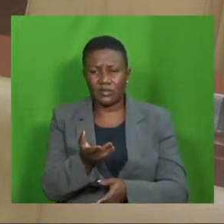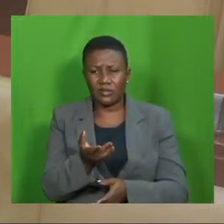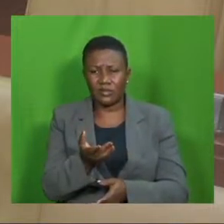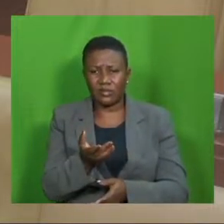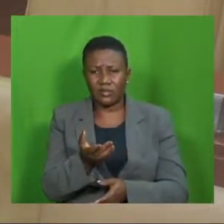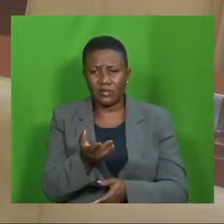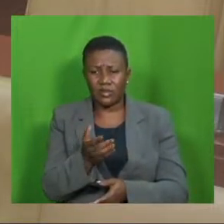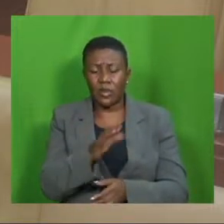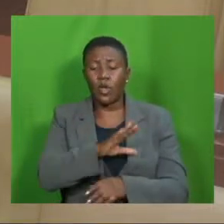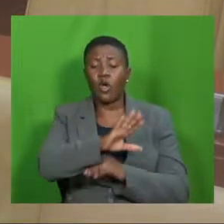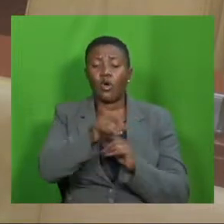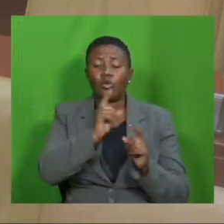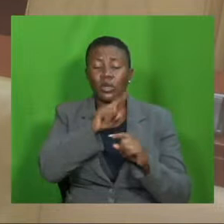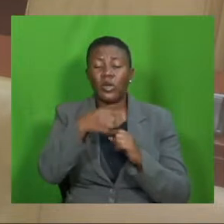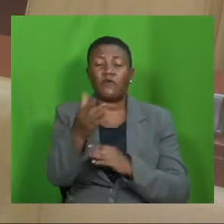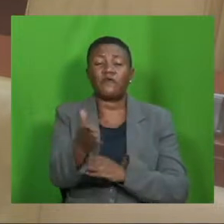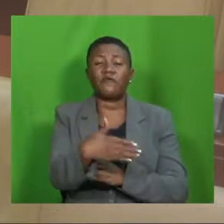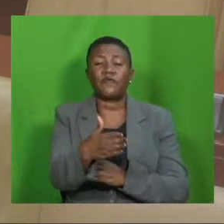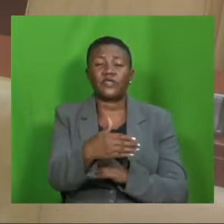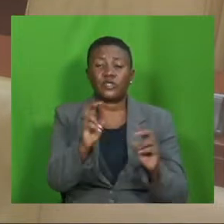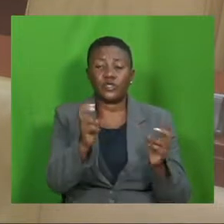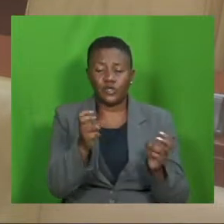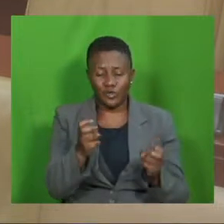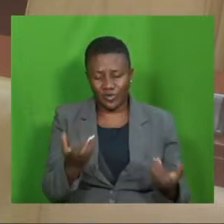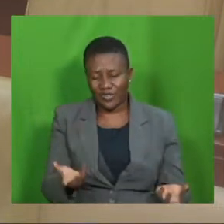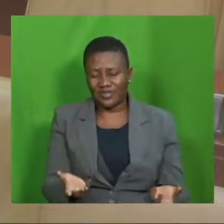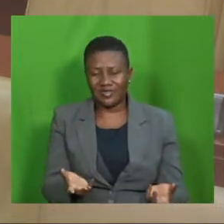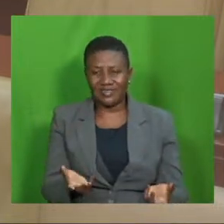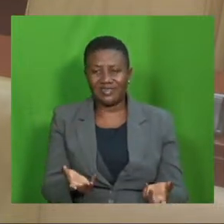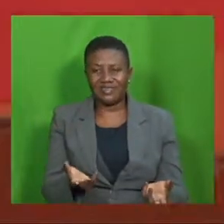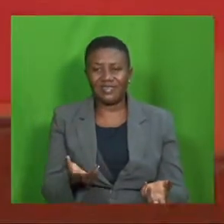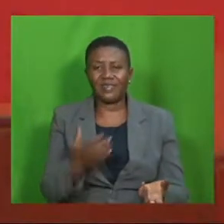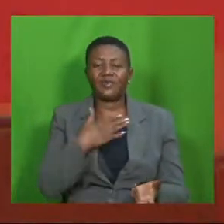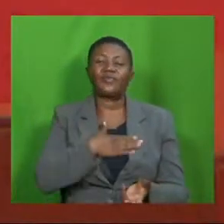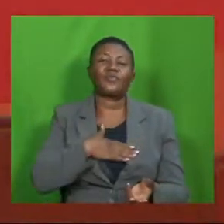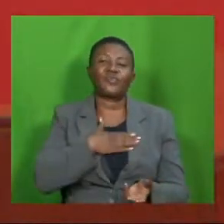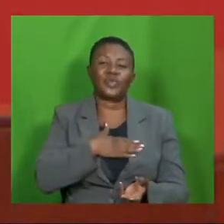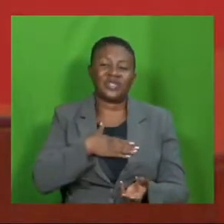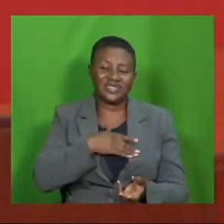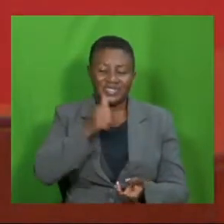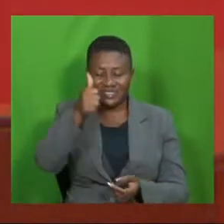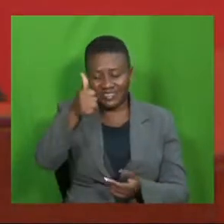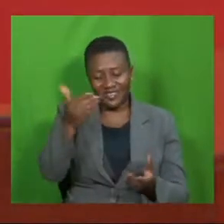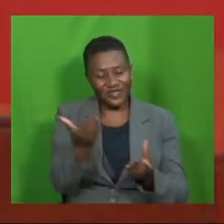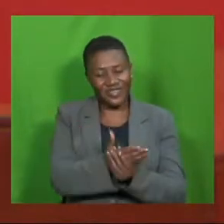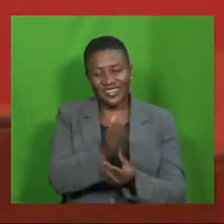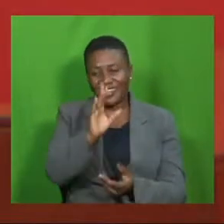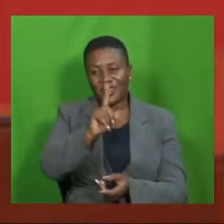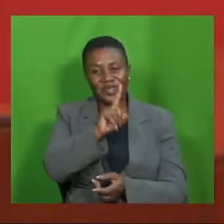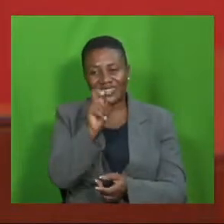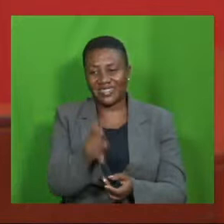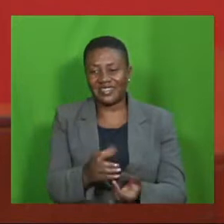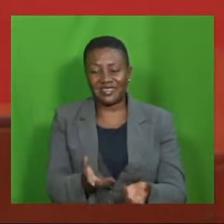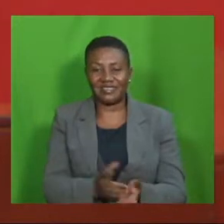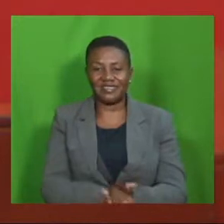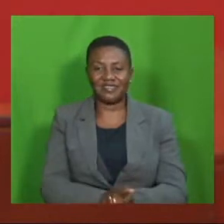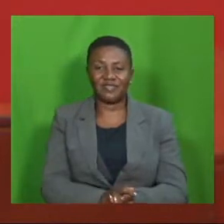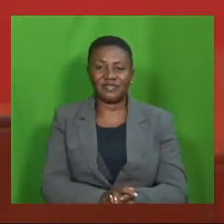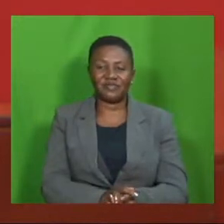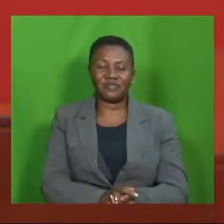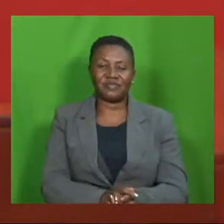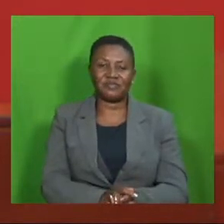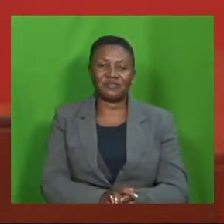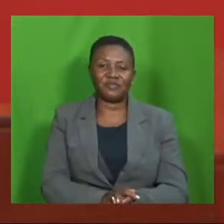fisheries issue. So, kindly ask your own fisheries question. Yes, and let me give the last one to